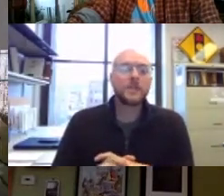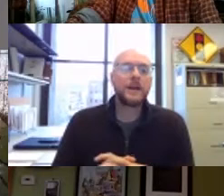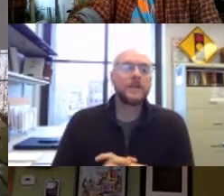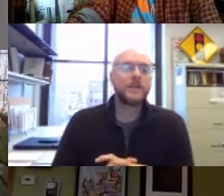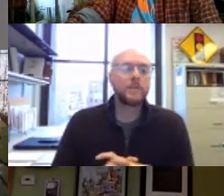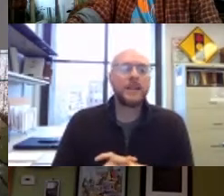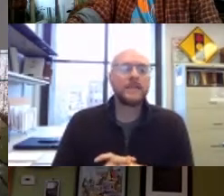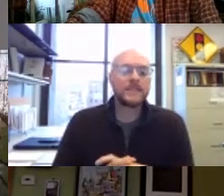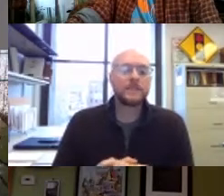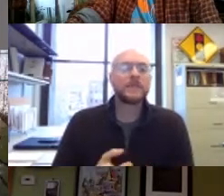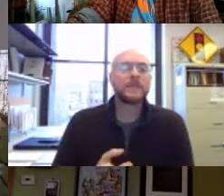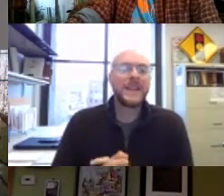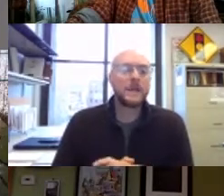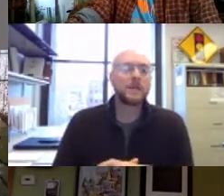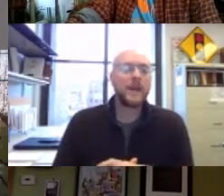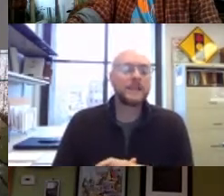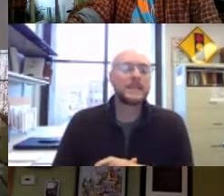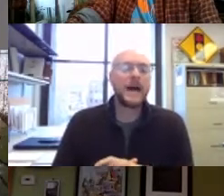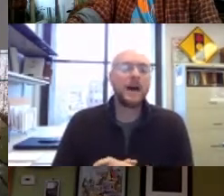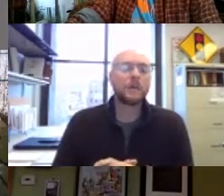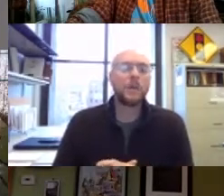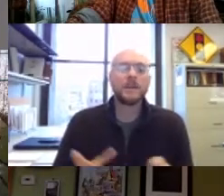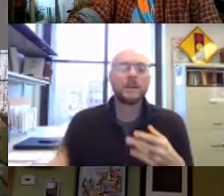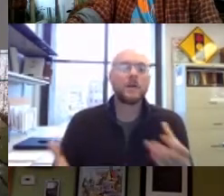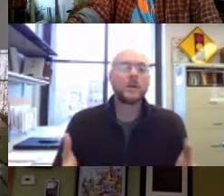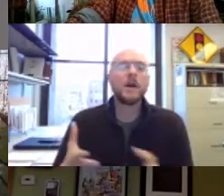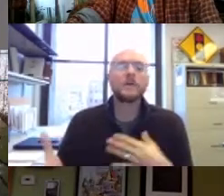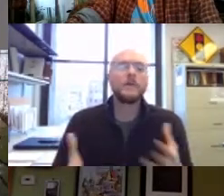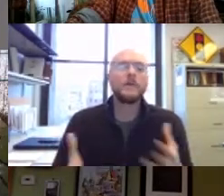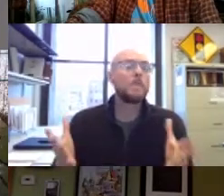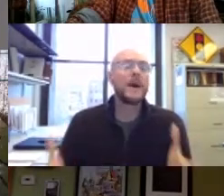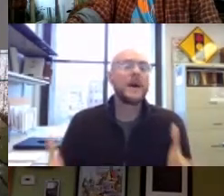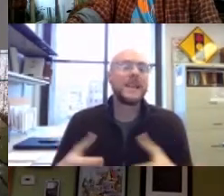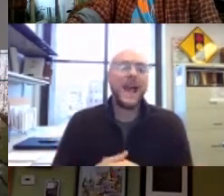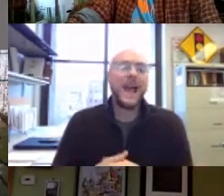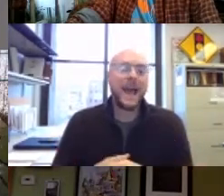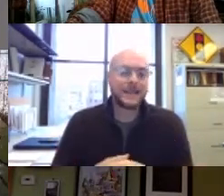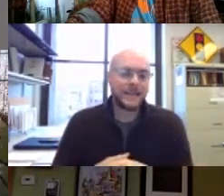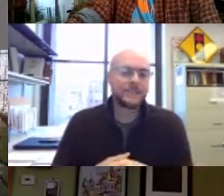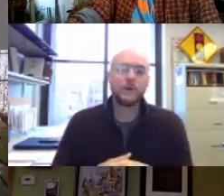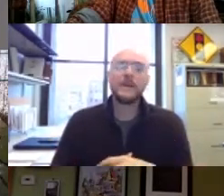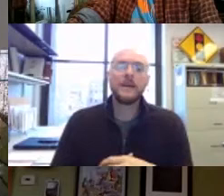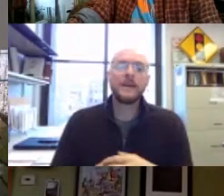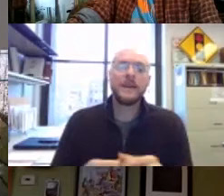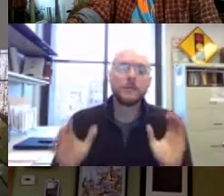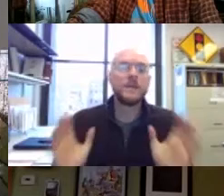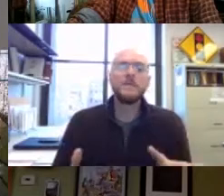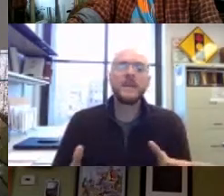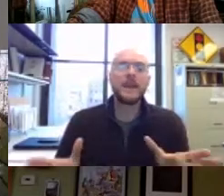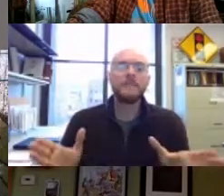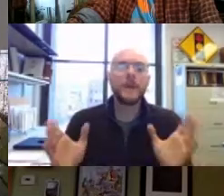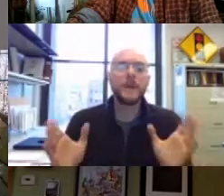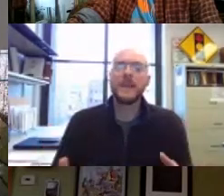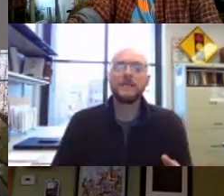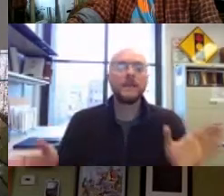Another feature that we've put in several of our neighborways are what are called contraflow bike lane access. So again, this wouldn't